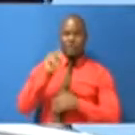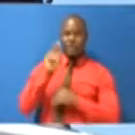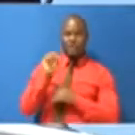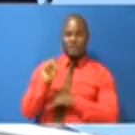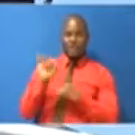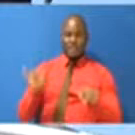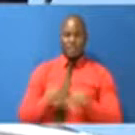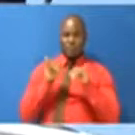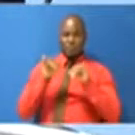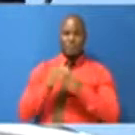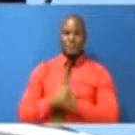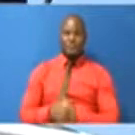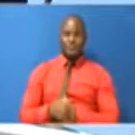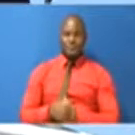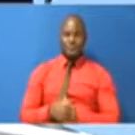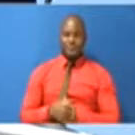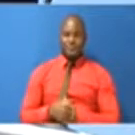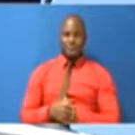news